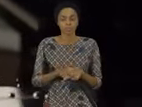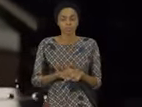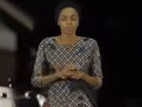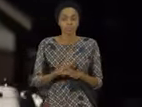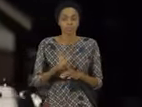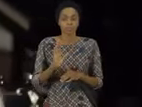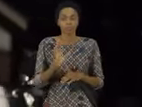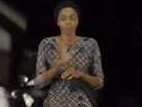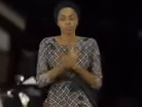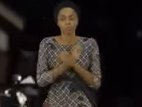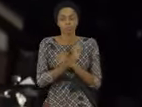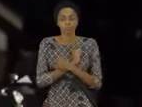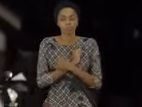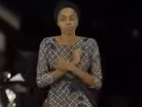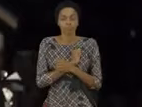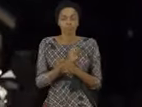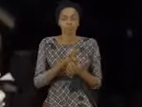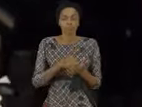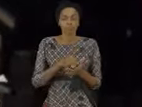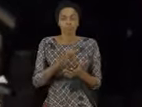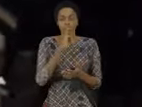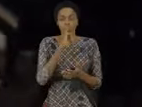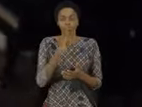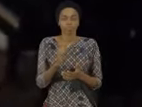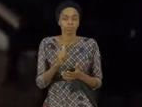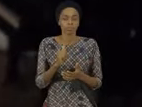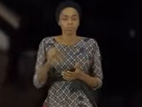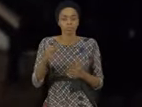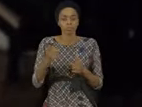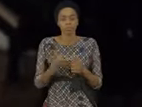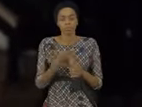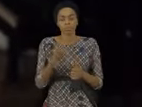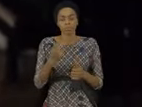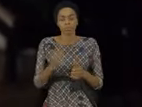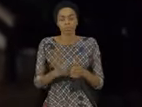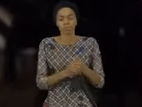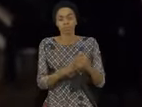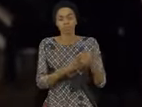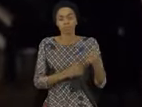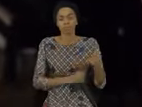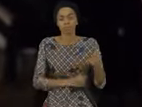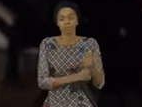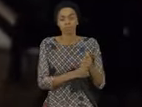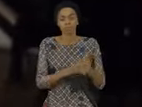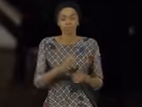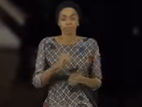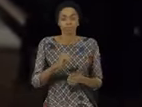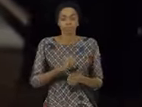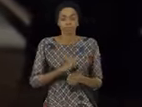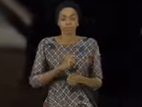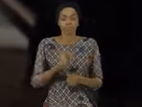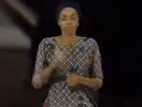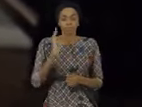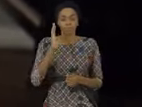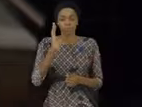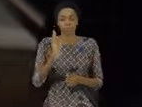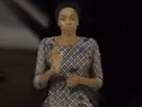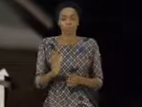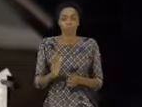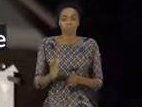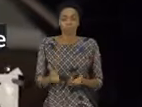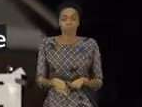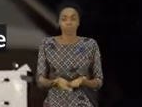love. It is a firm foundation. I